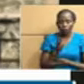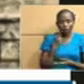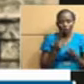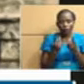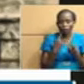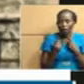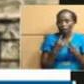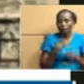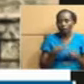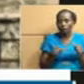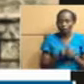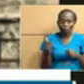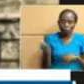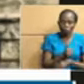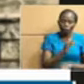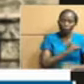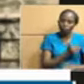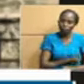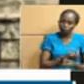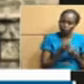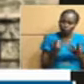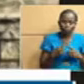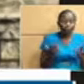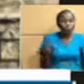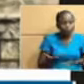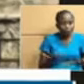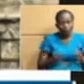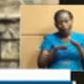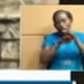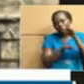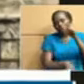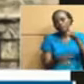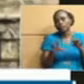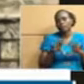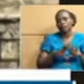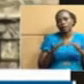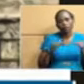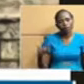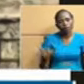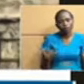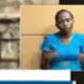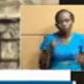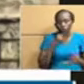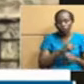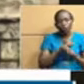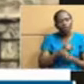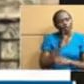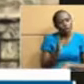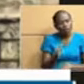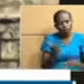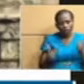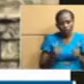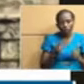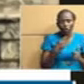many women, true, but at what level? At the lowest level. So is there social protection on who enters